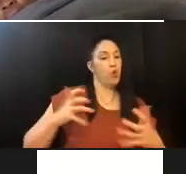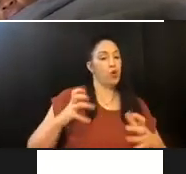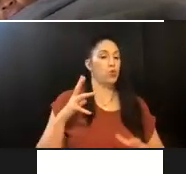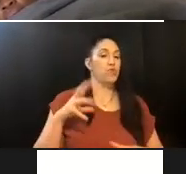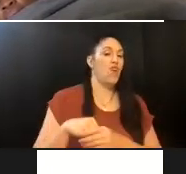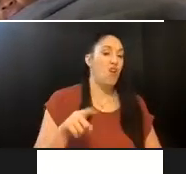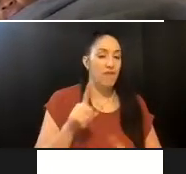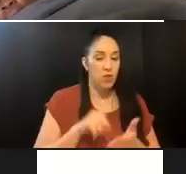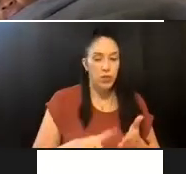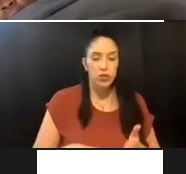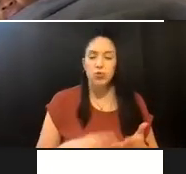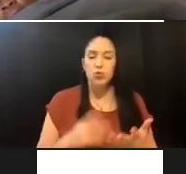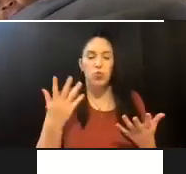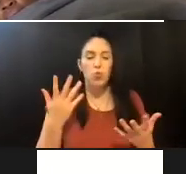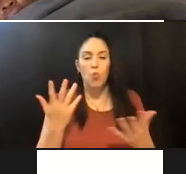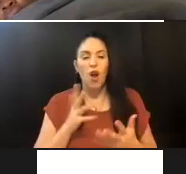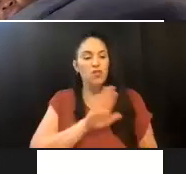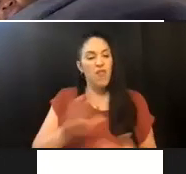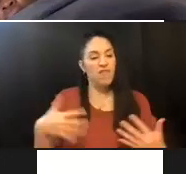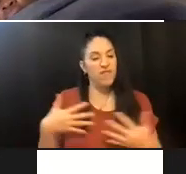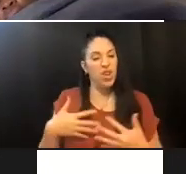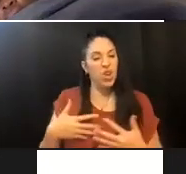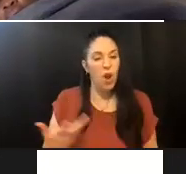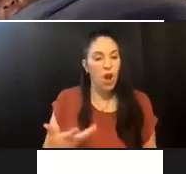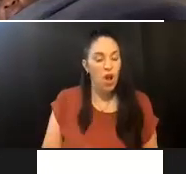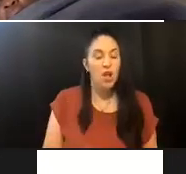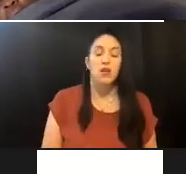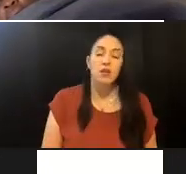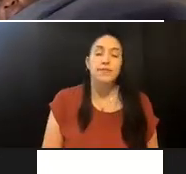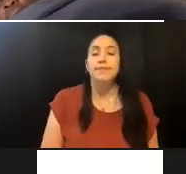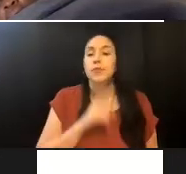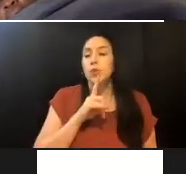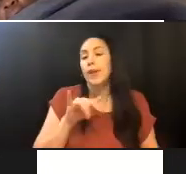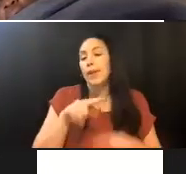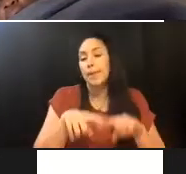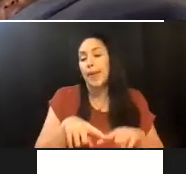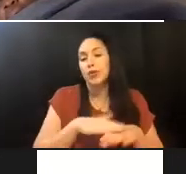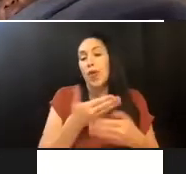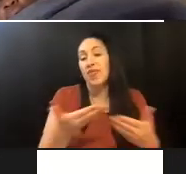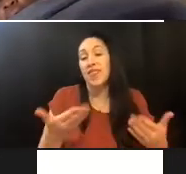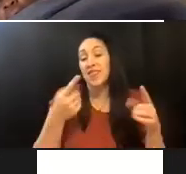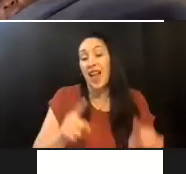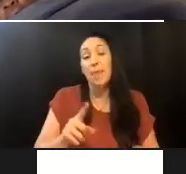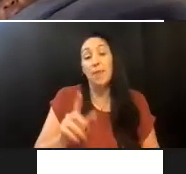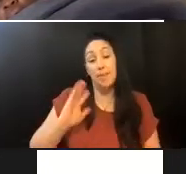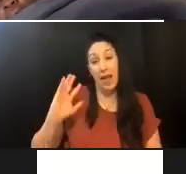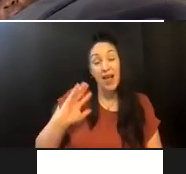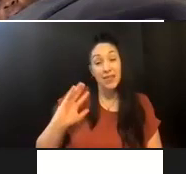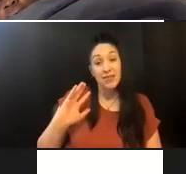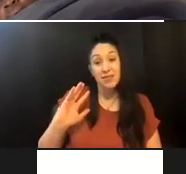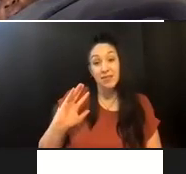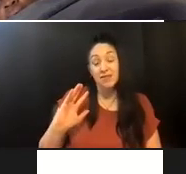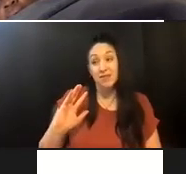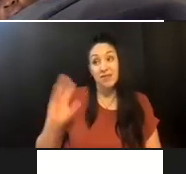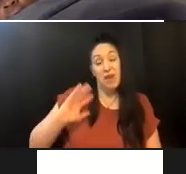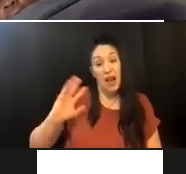they have? It's usually based on things that have happened in the past. There have been research studies done in the past.